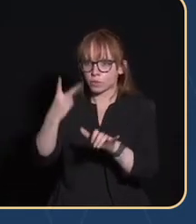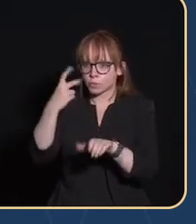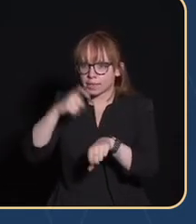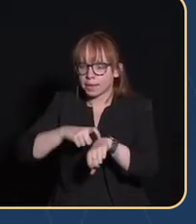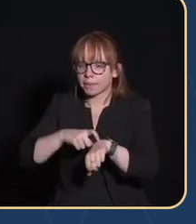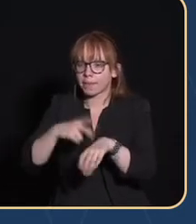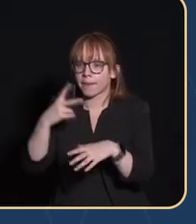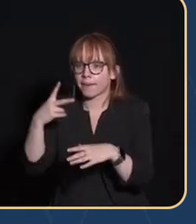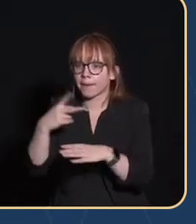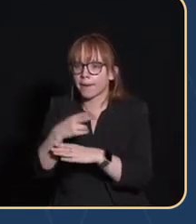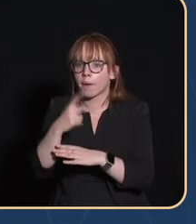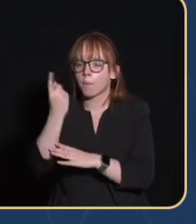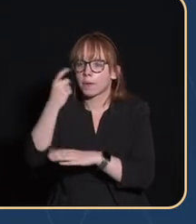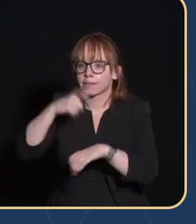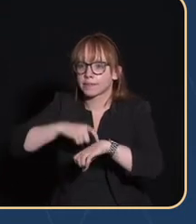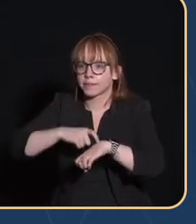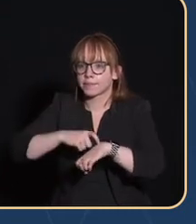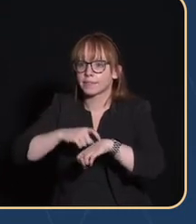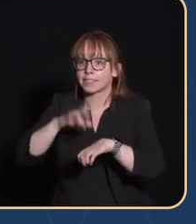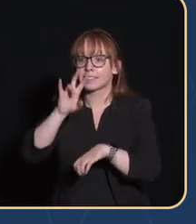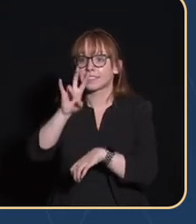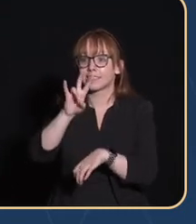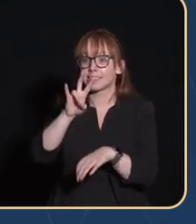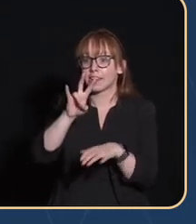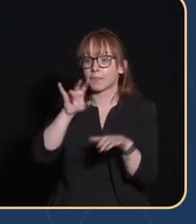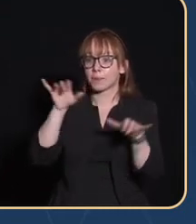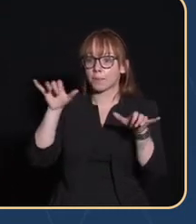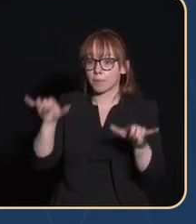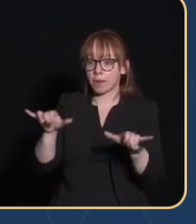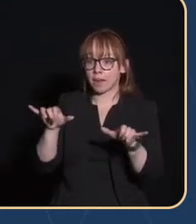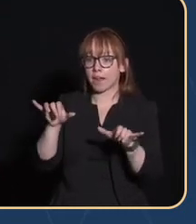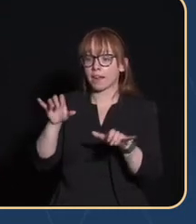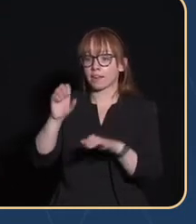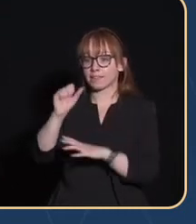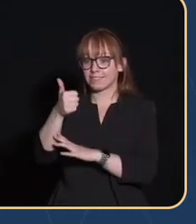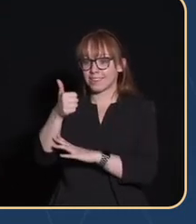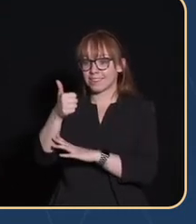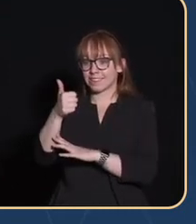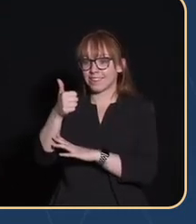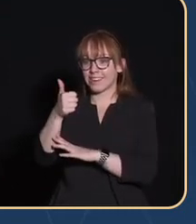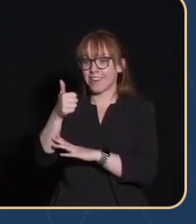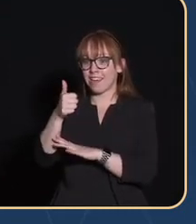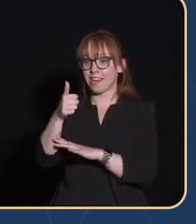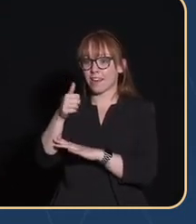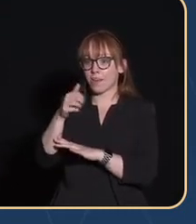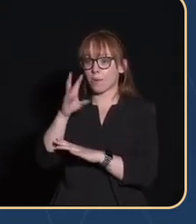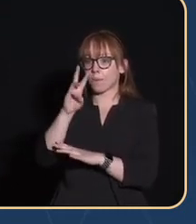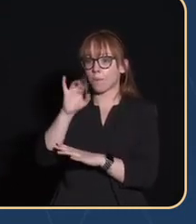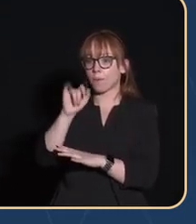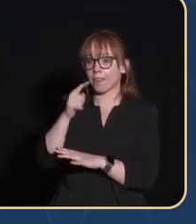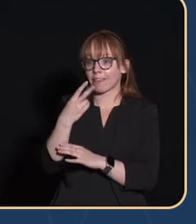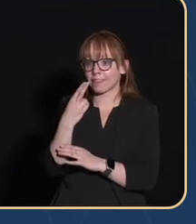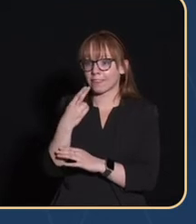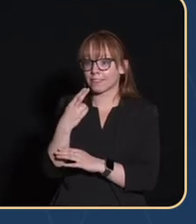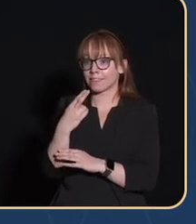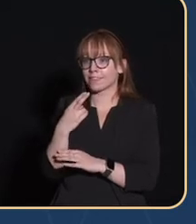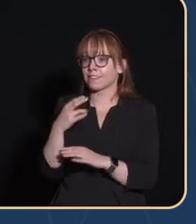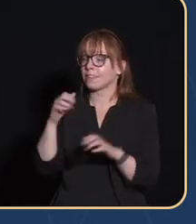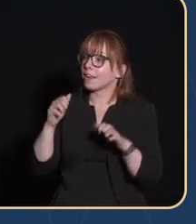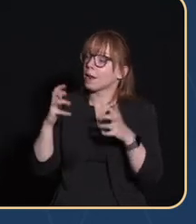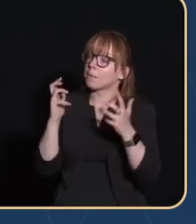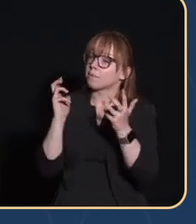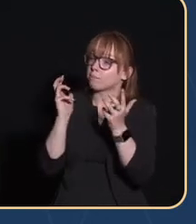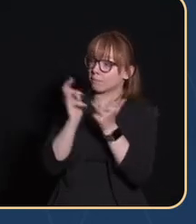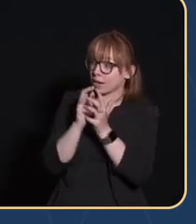cut once. So you're going to get a 7 by 10 foot shed with paintable wood siding to match your house. It has